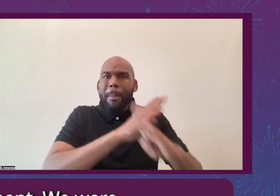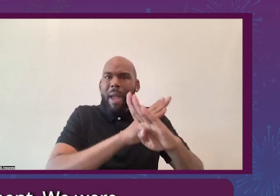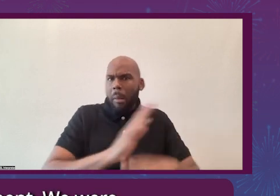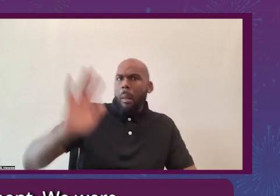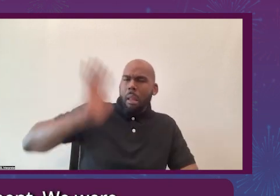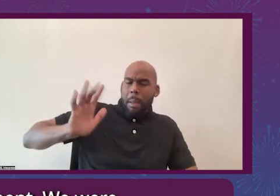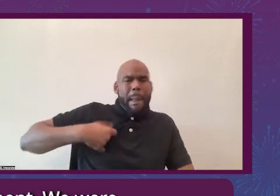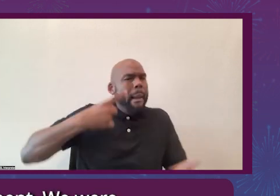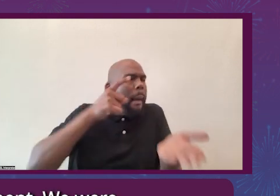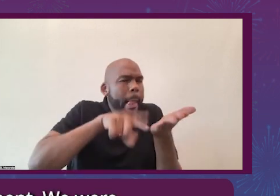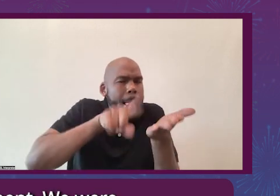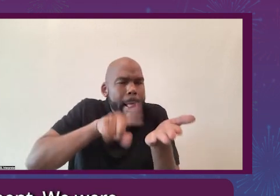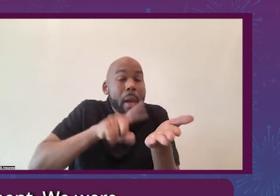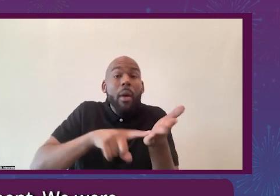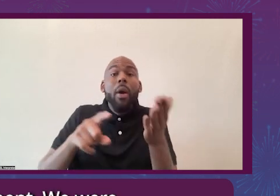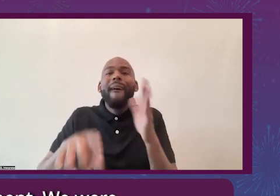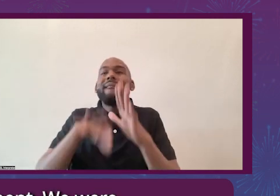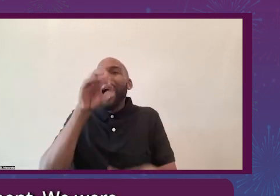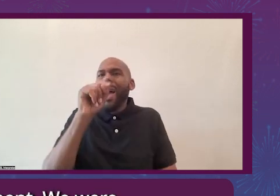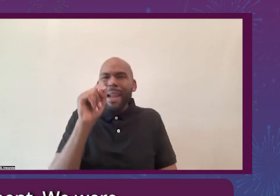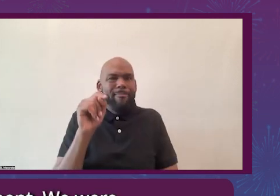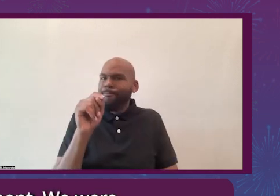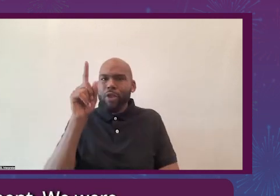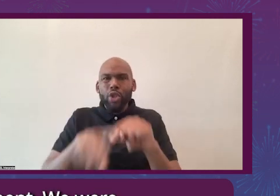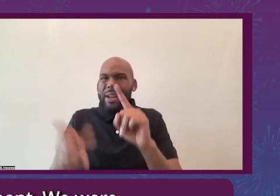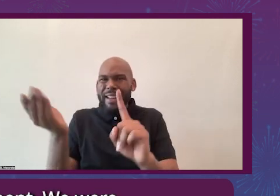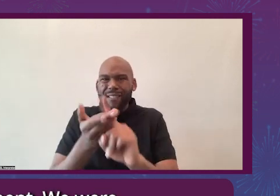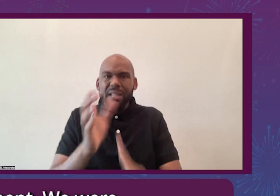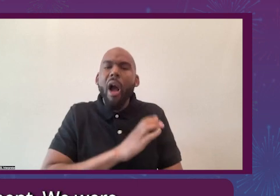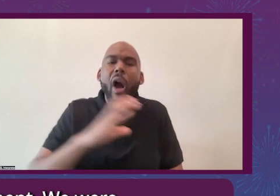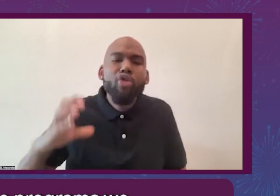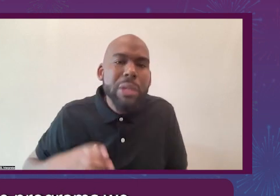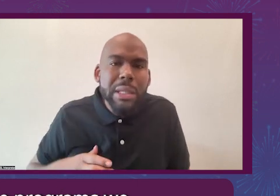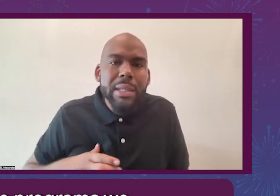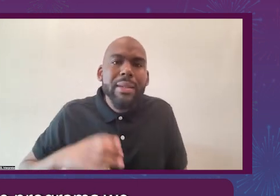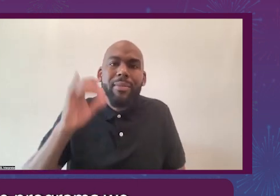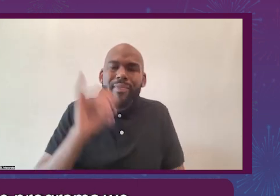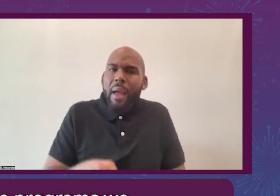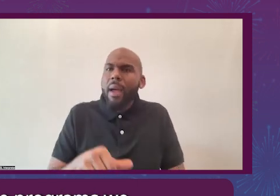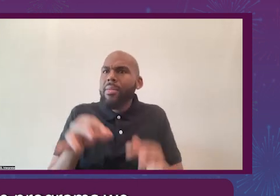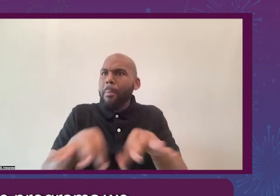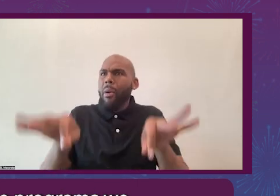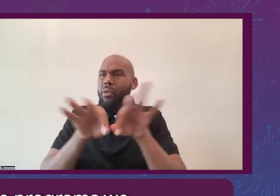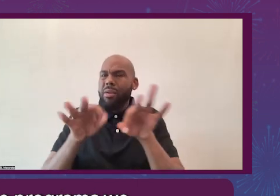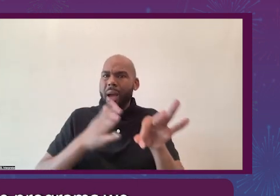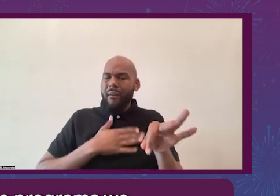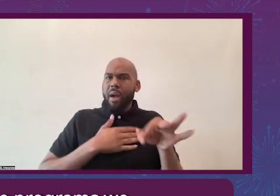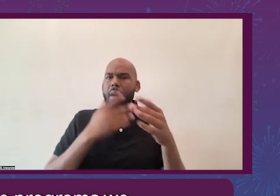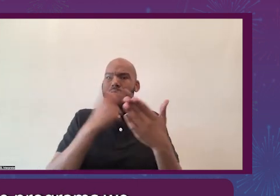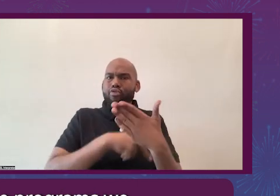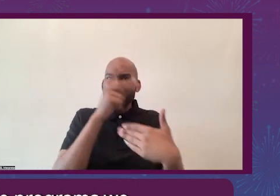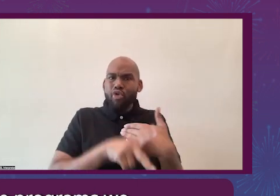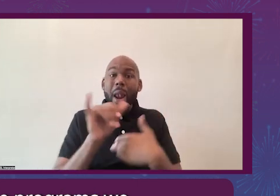a barrier to us at the moment. We were finding that we couldn't convince people in Congress about the virtues